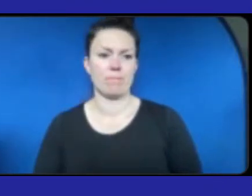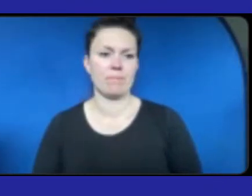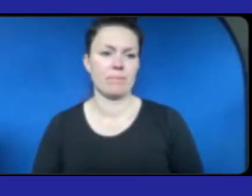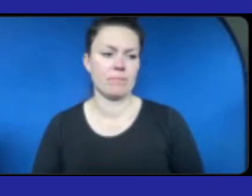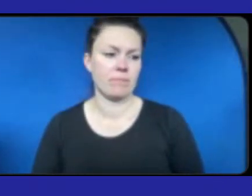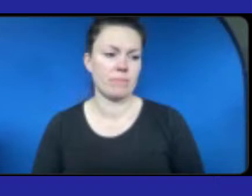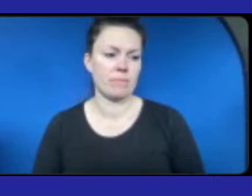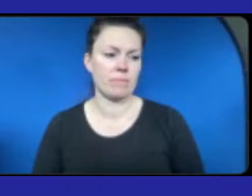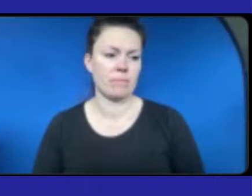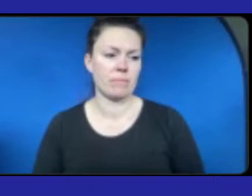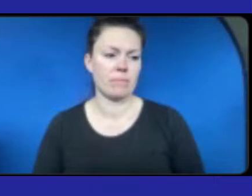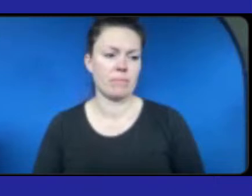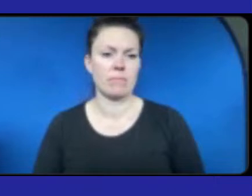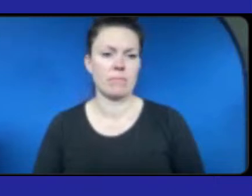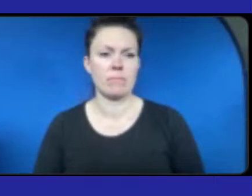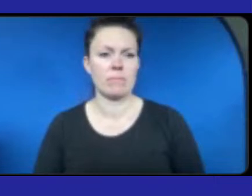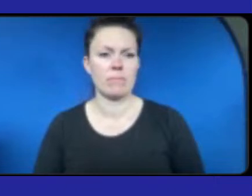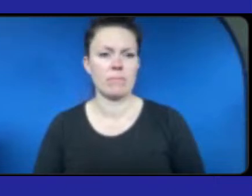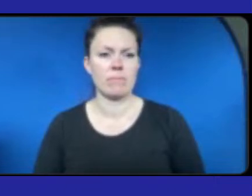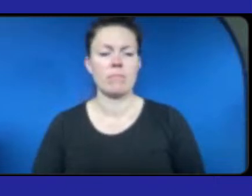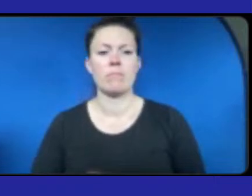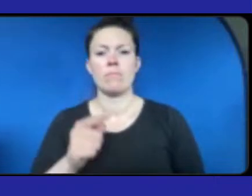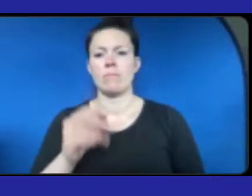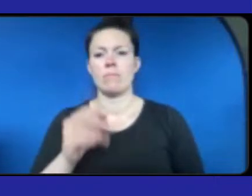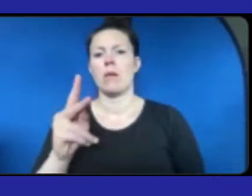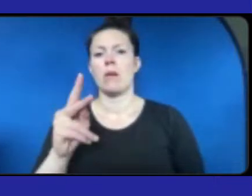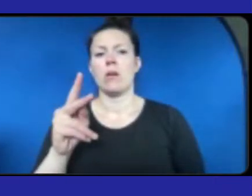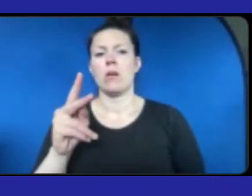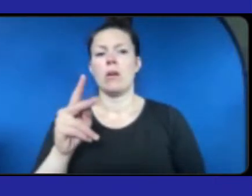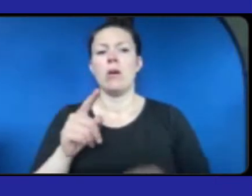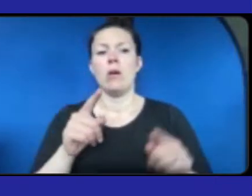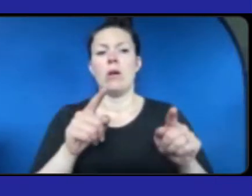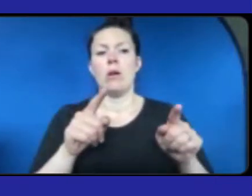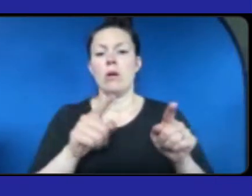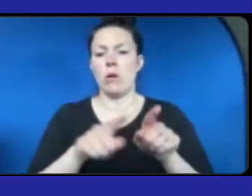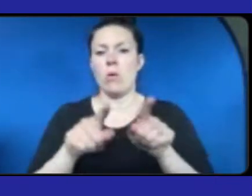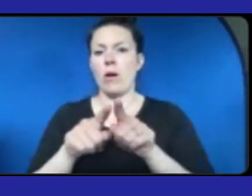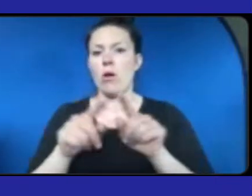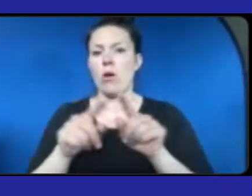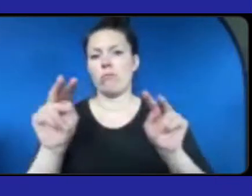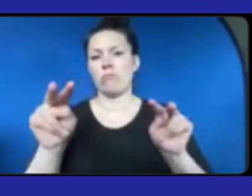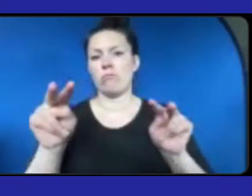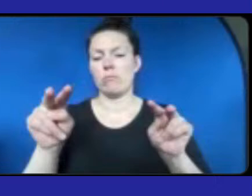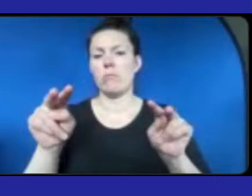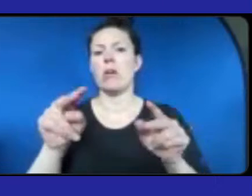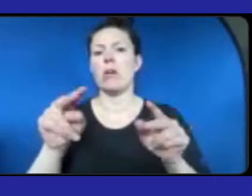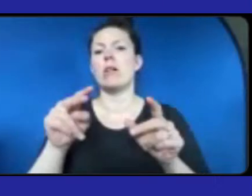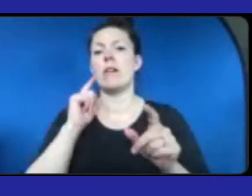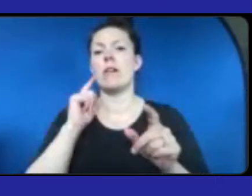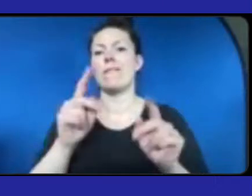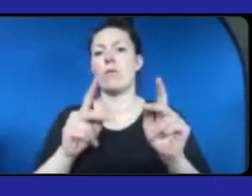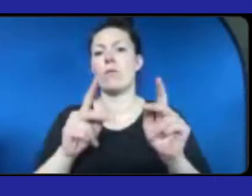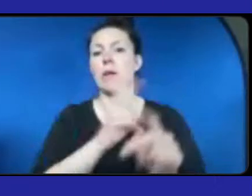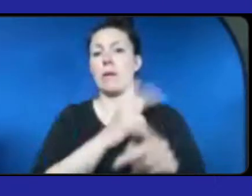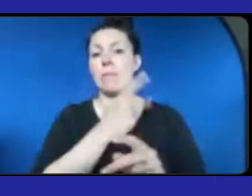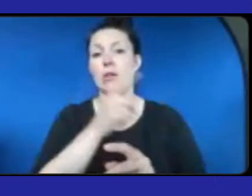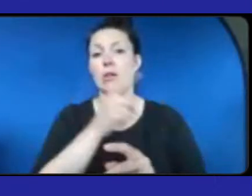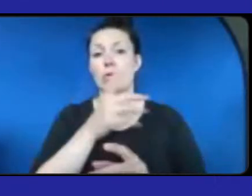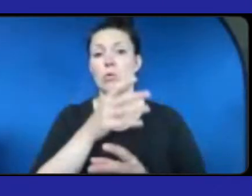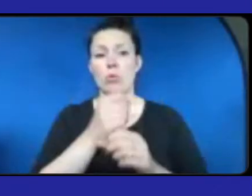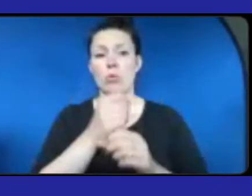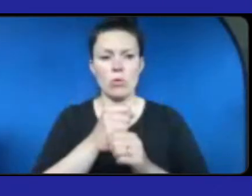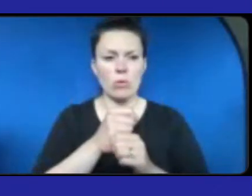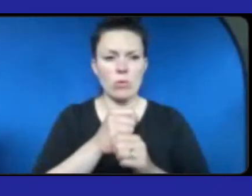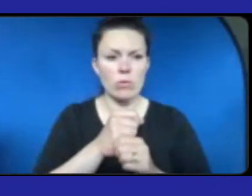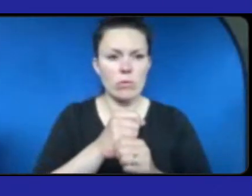And the finals, okay, perfect. And so we are also keeping a close eye on the demographics of patients who are receiving Paxlovid. As